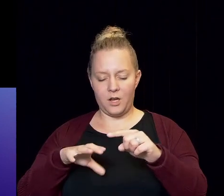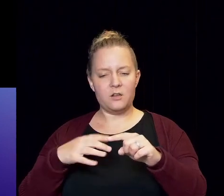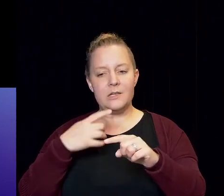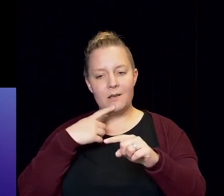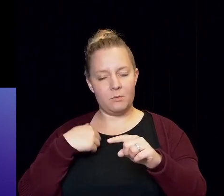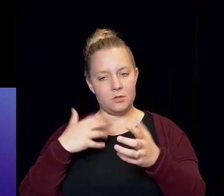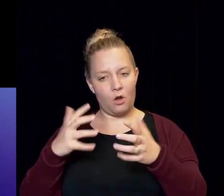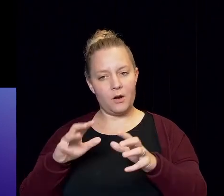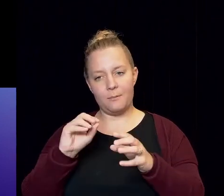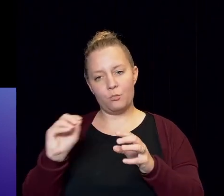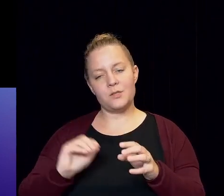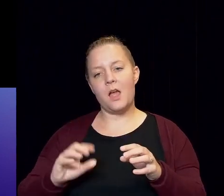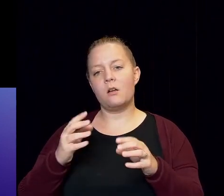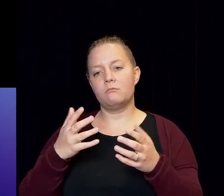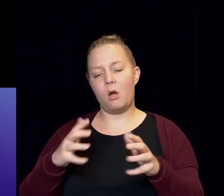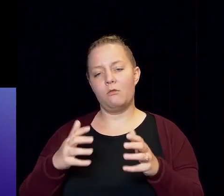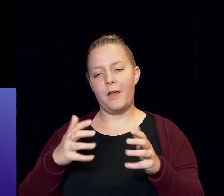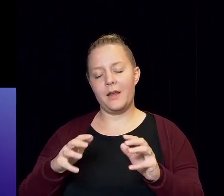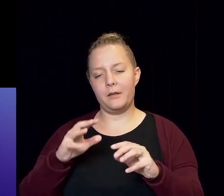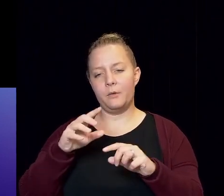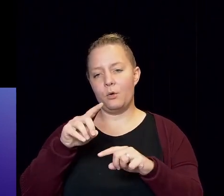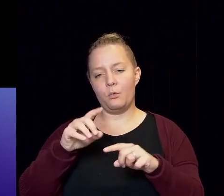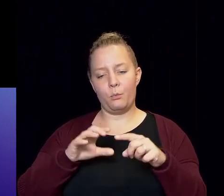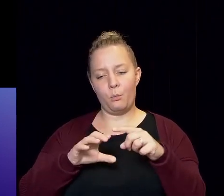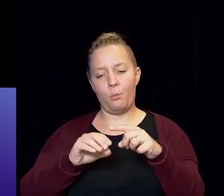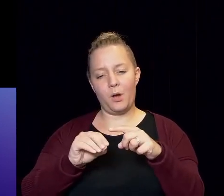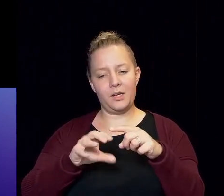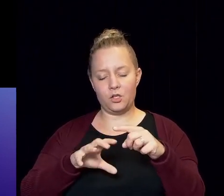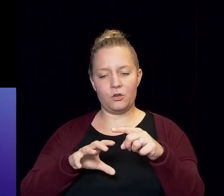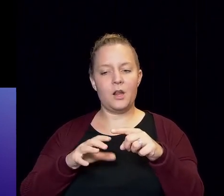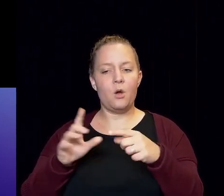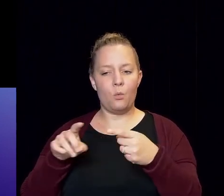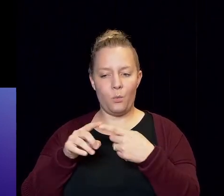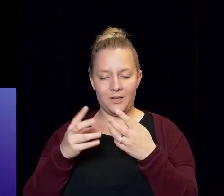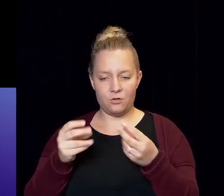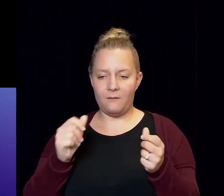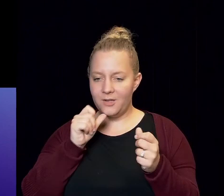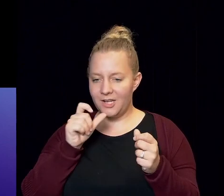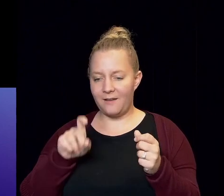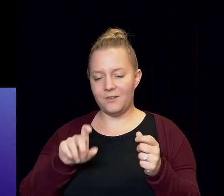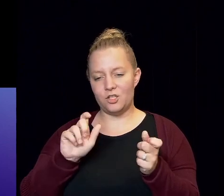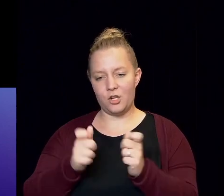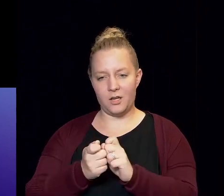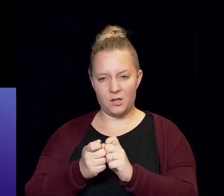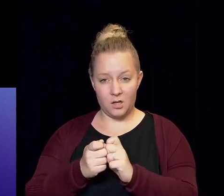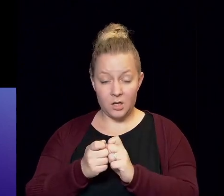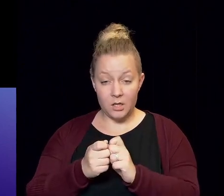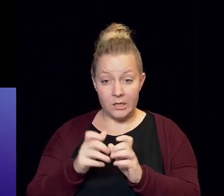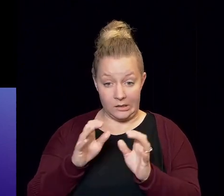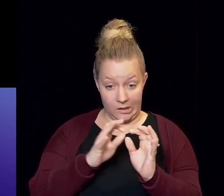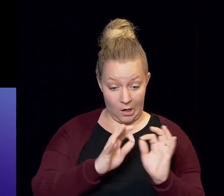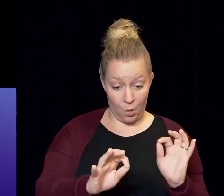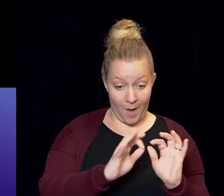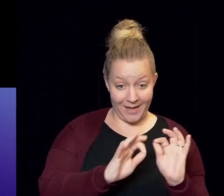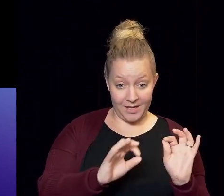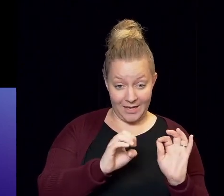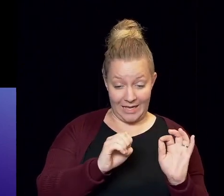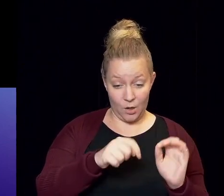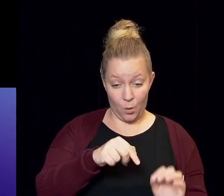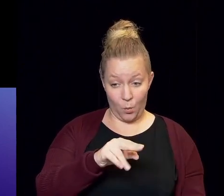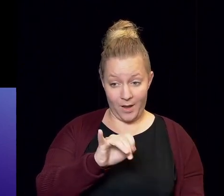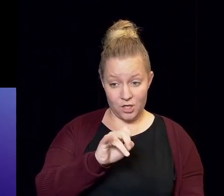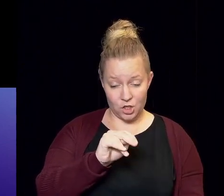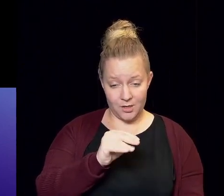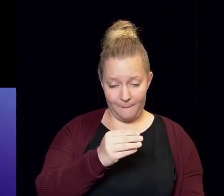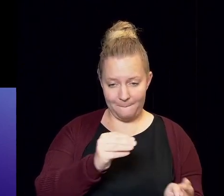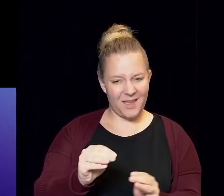a percent. It's already out of 100. So once you solved it, you didn't have to change anything. In the equation method, equations don't